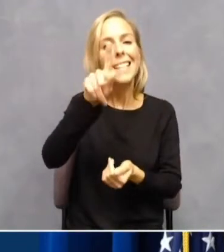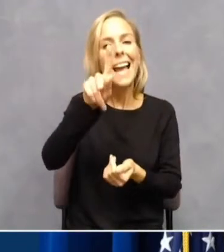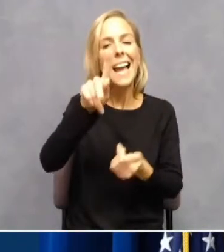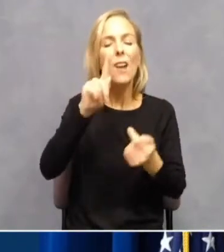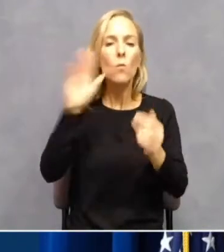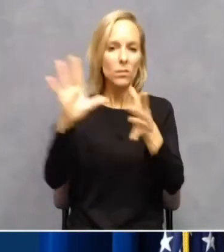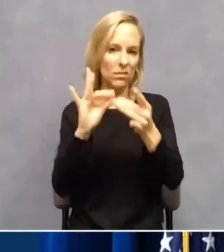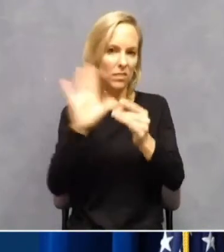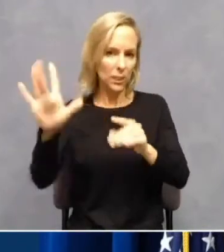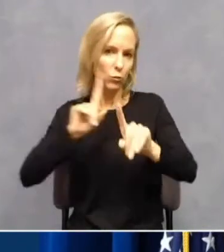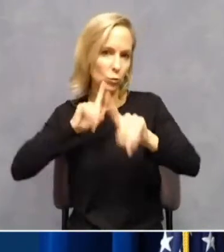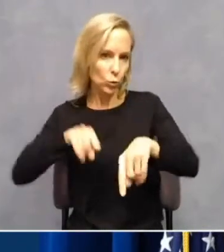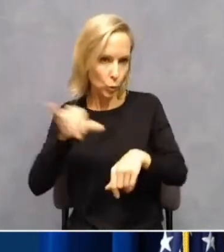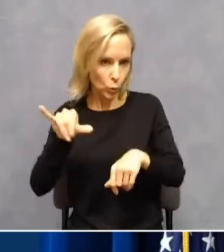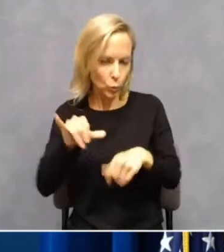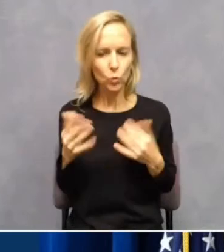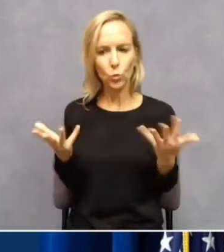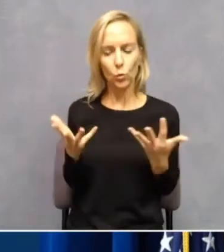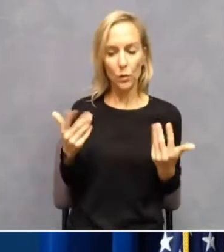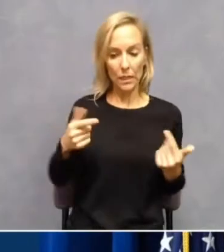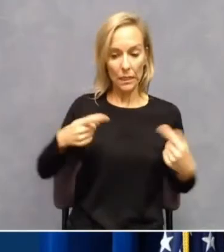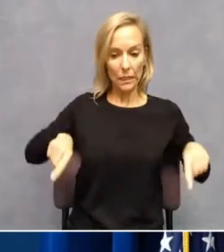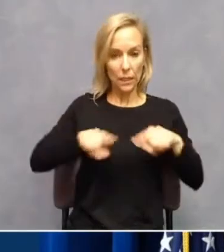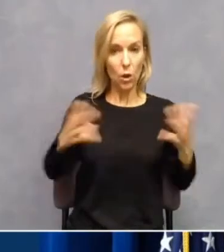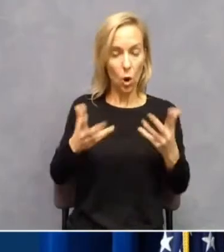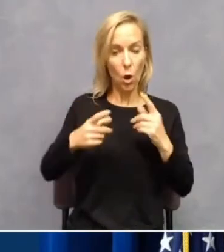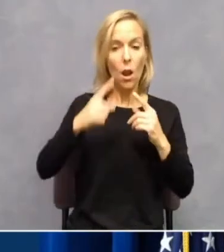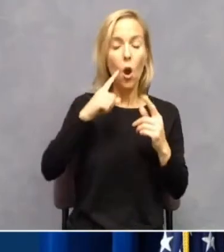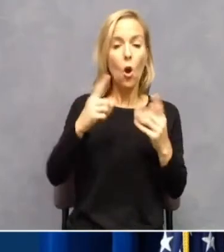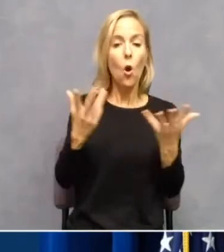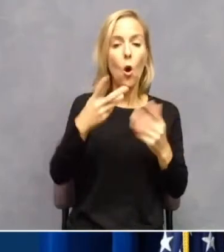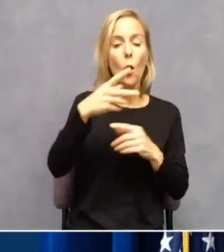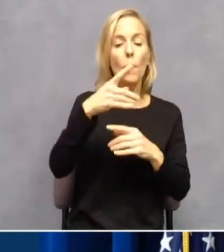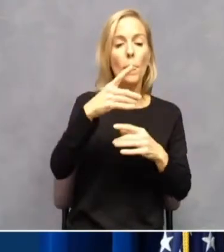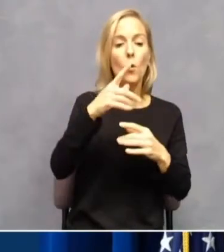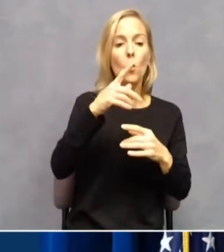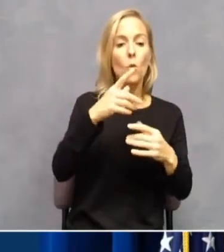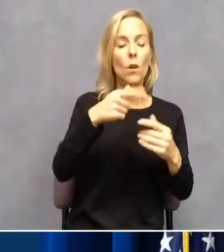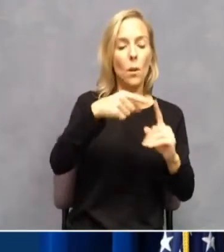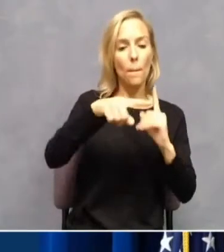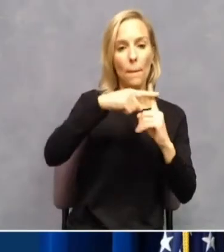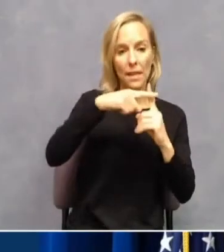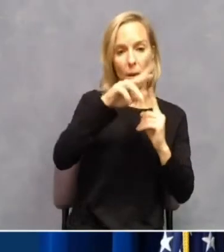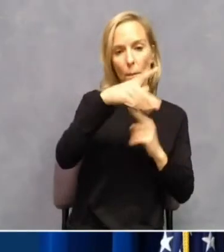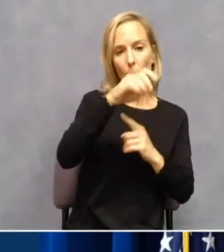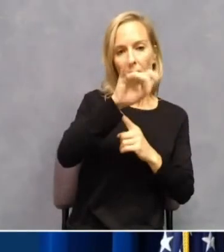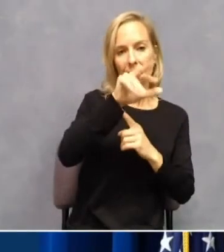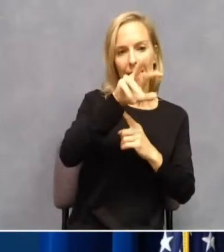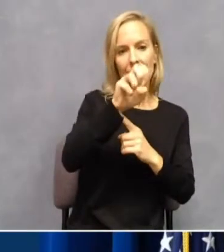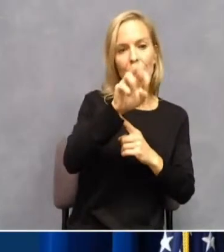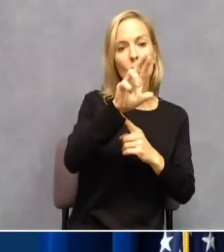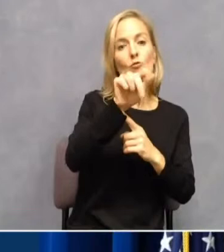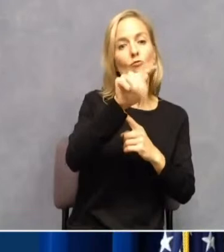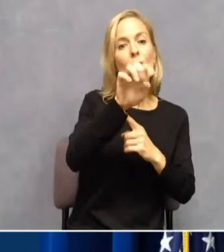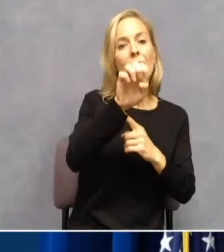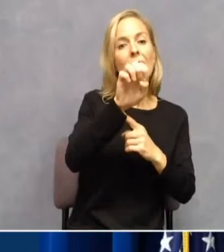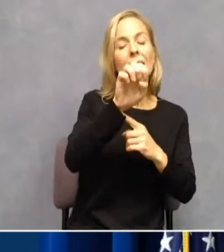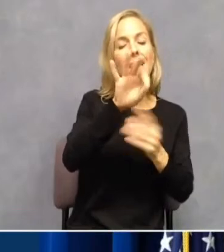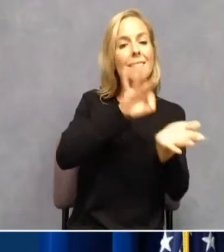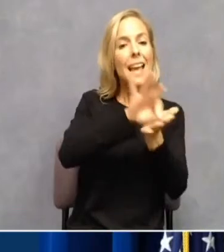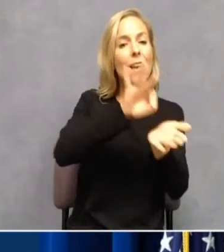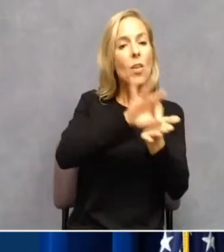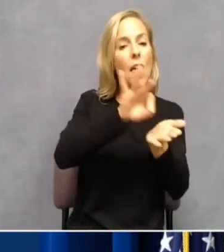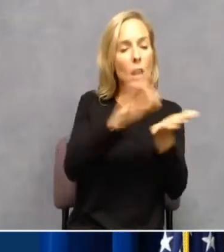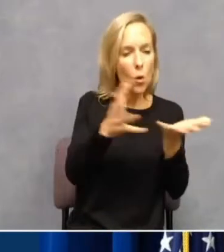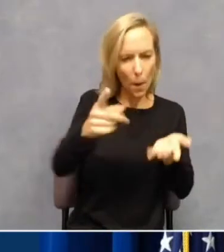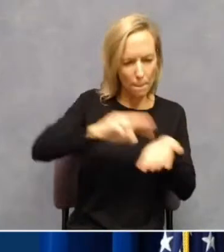changing our positivity rate calculation at the beginning of next week, and want to make sure everybody understands it, understands